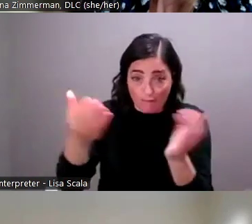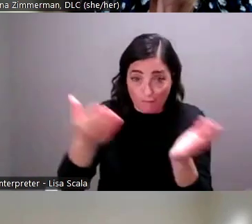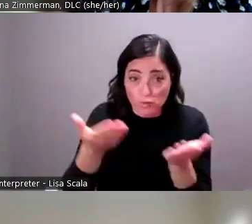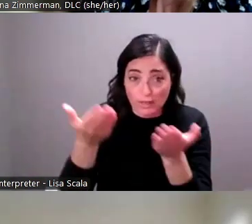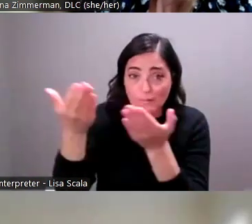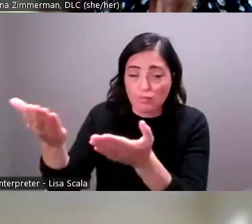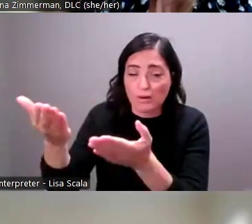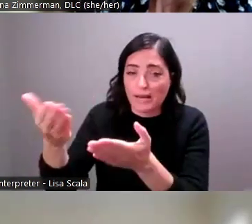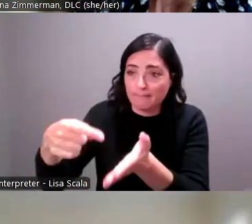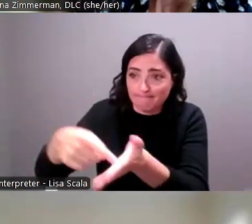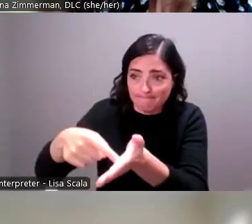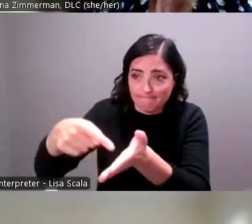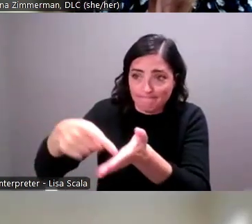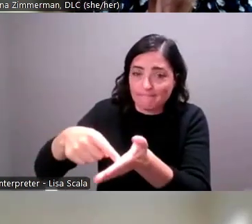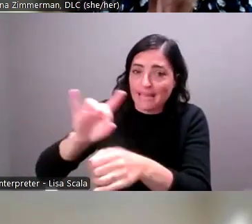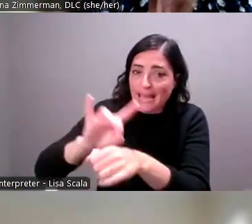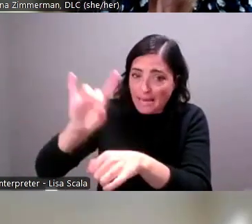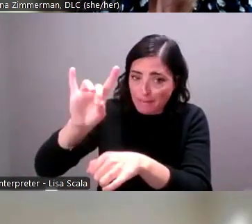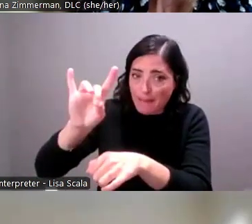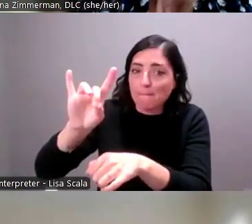8 p.m. on election day,